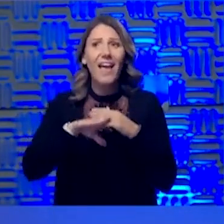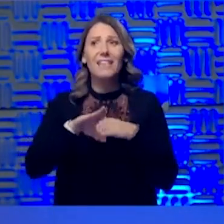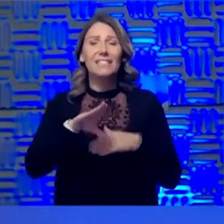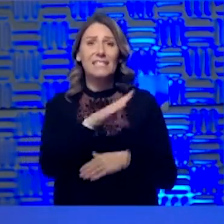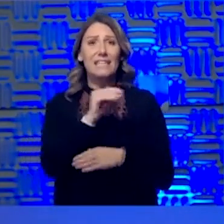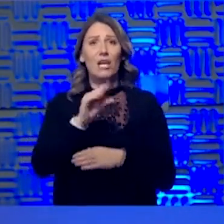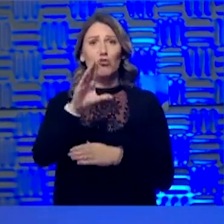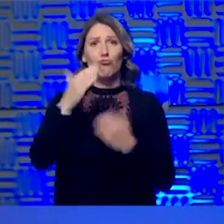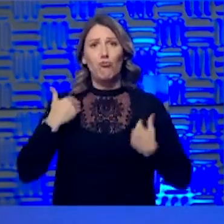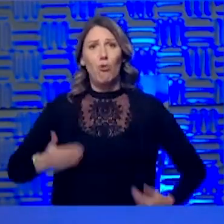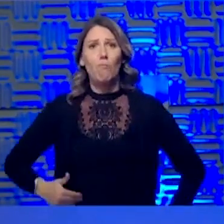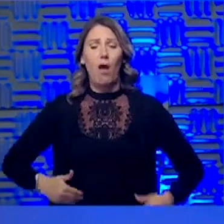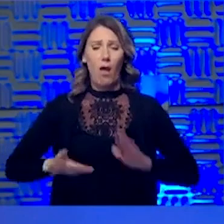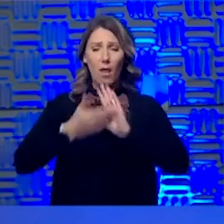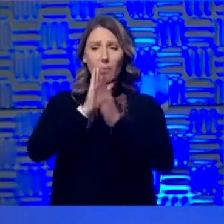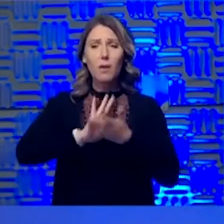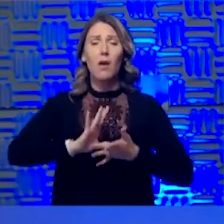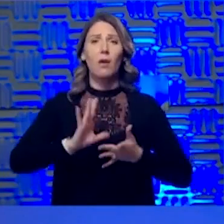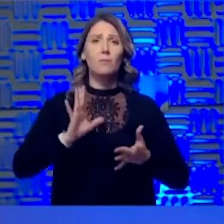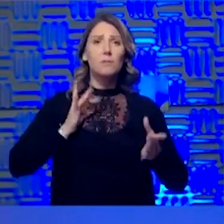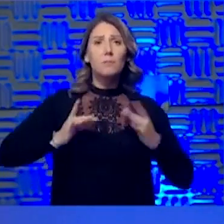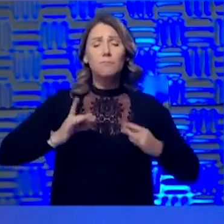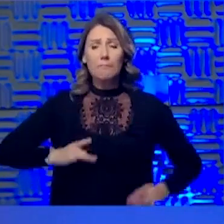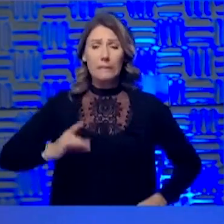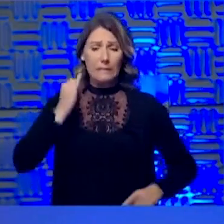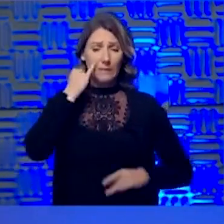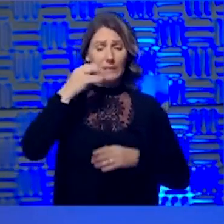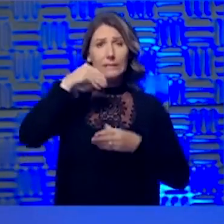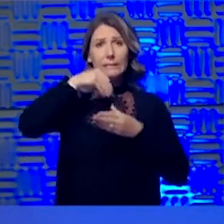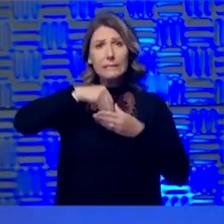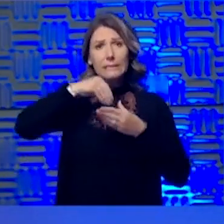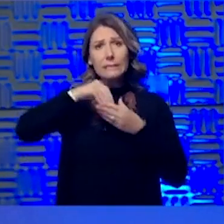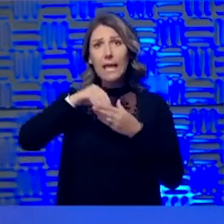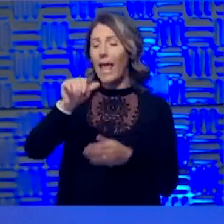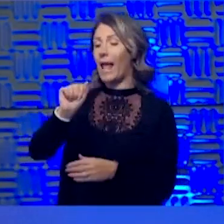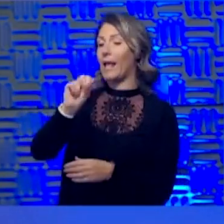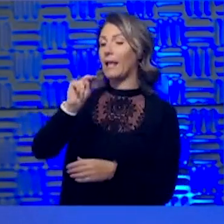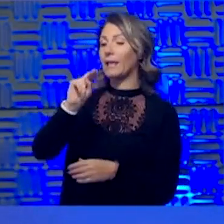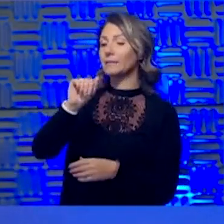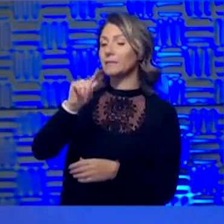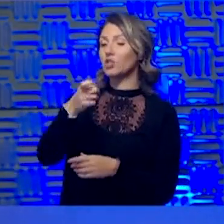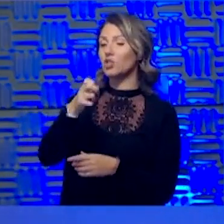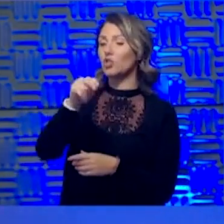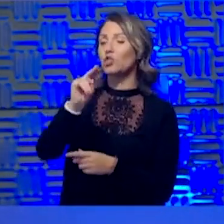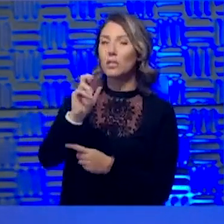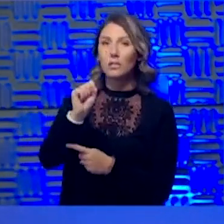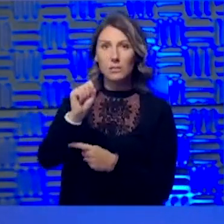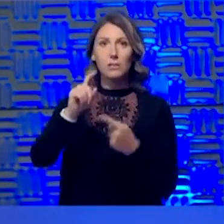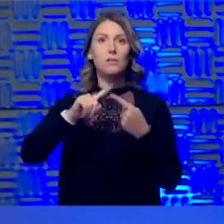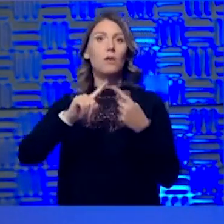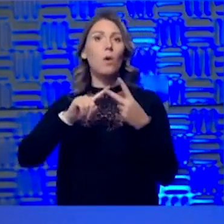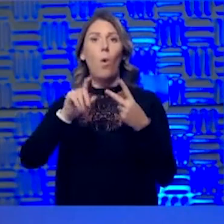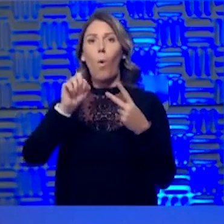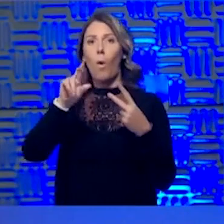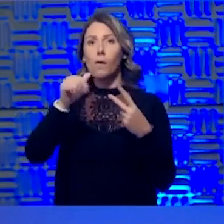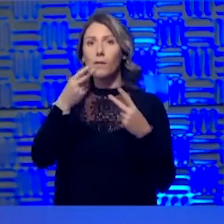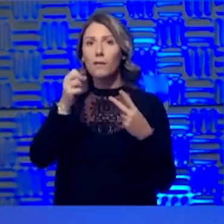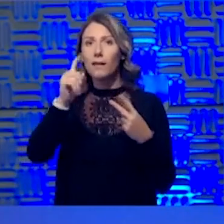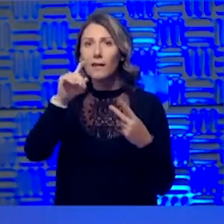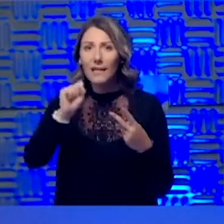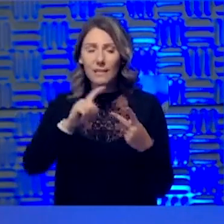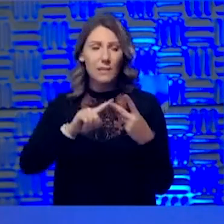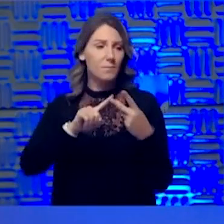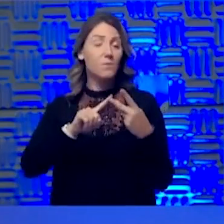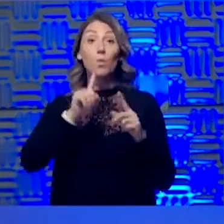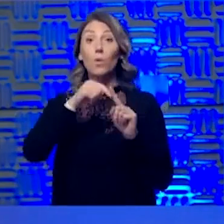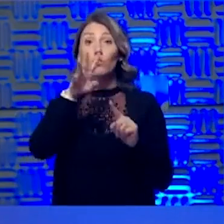primed with every day, whether it's internal antigens or organisms, whether it is breathing those in. Again, certainly